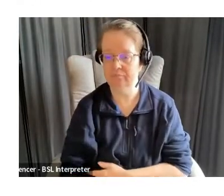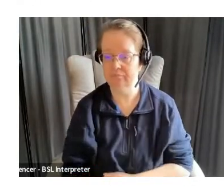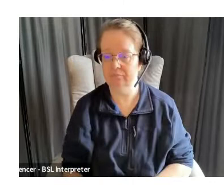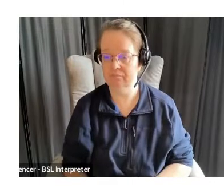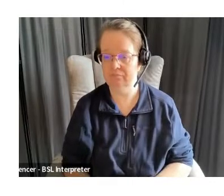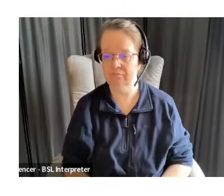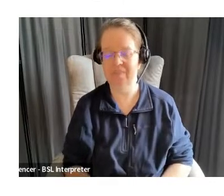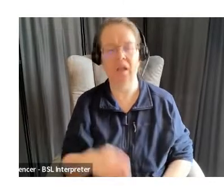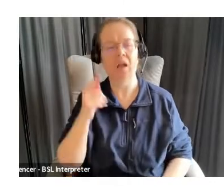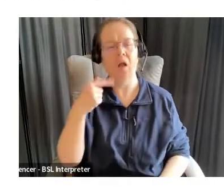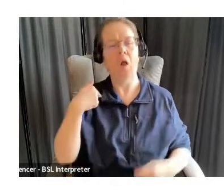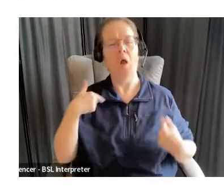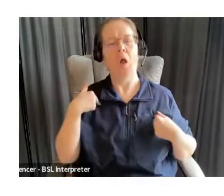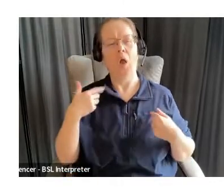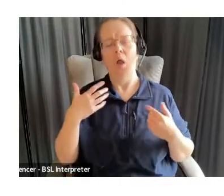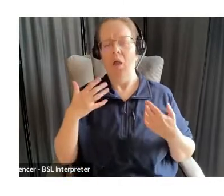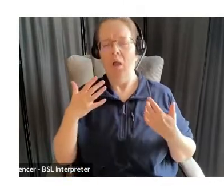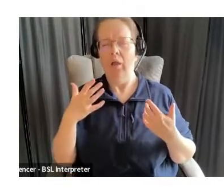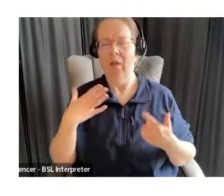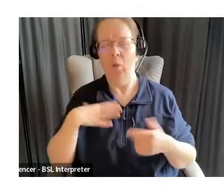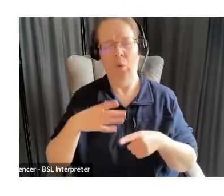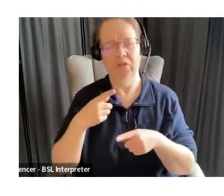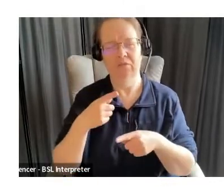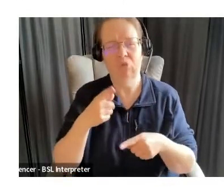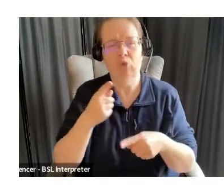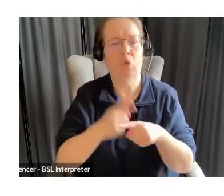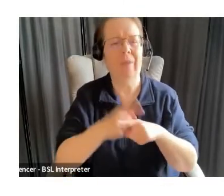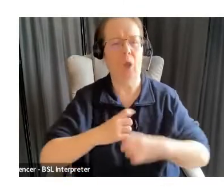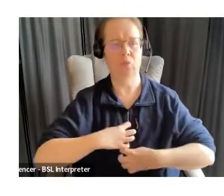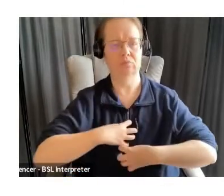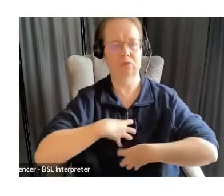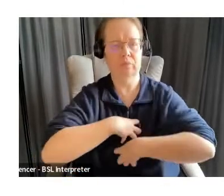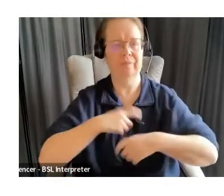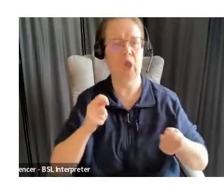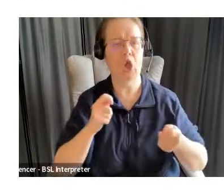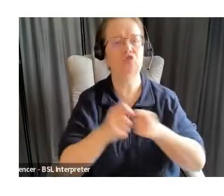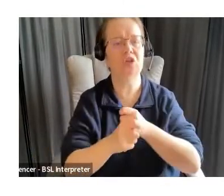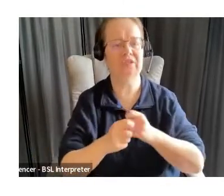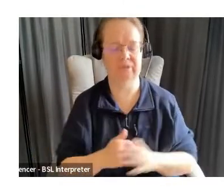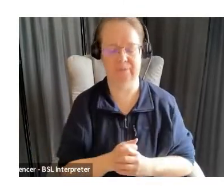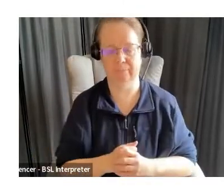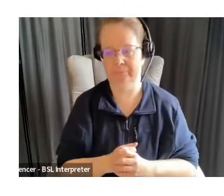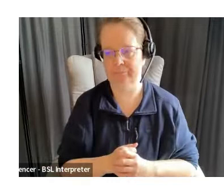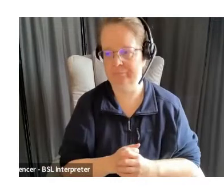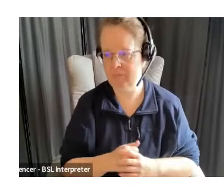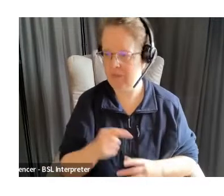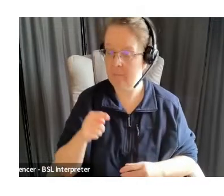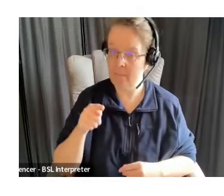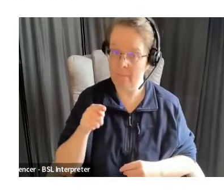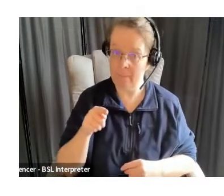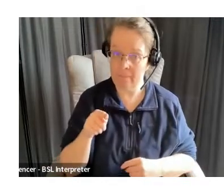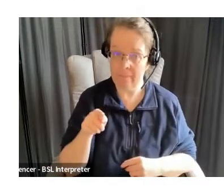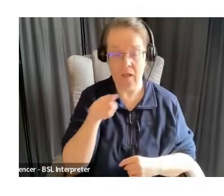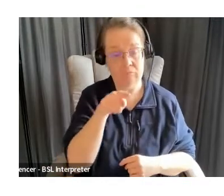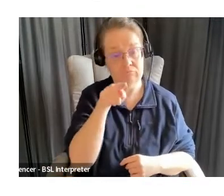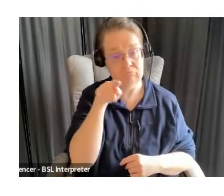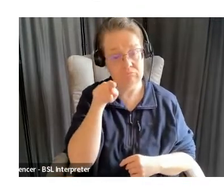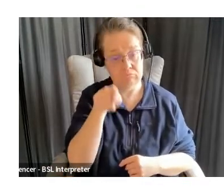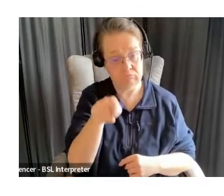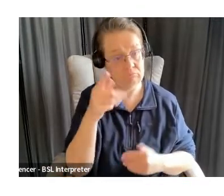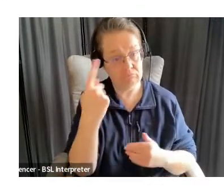Okay, I want to spend some time talking about adjustments. So do you have, or have you asked